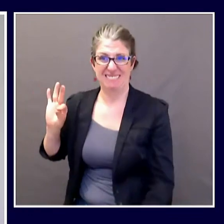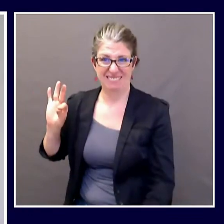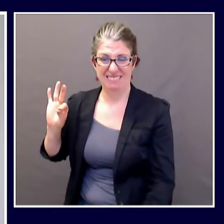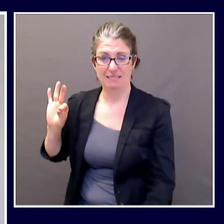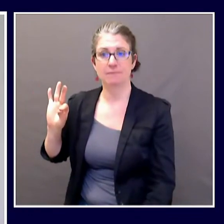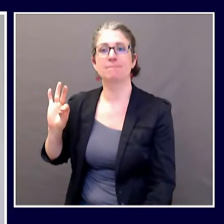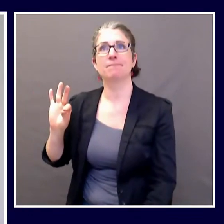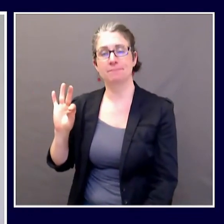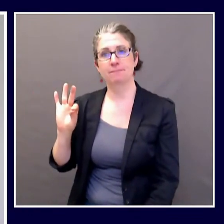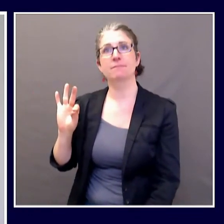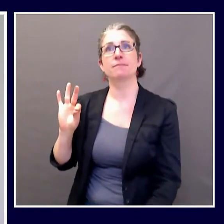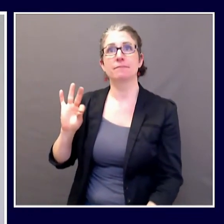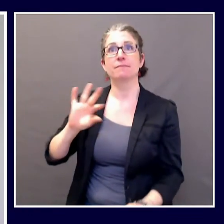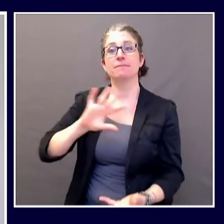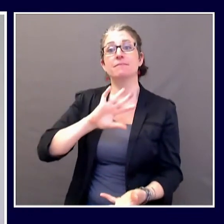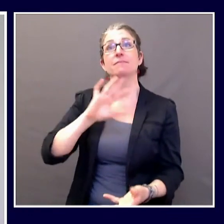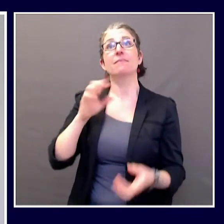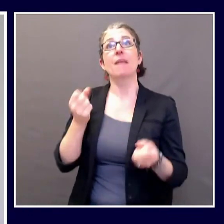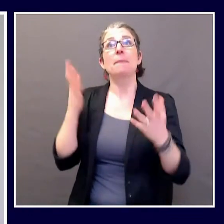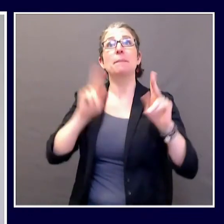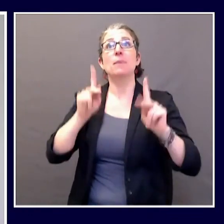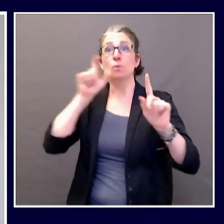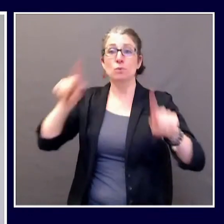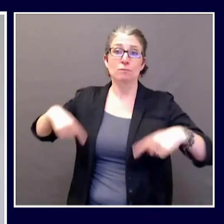723 people have died with COVID-19.